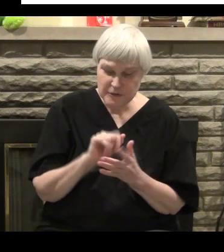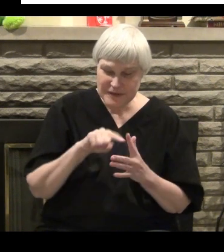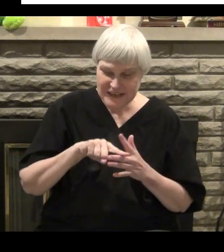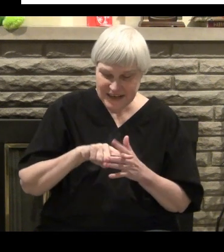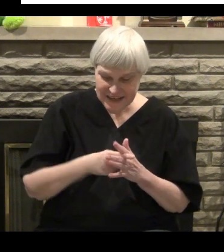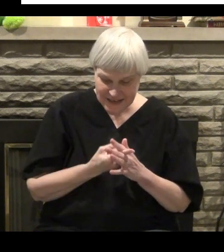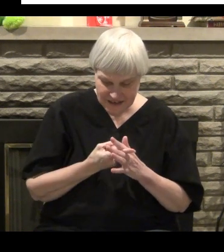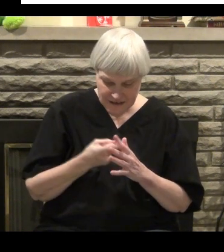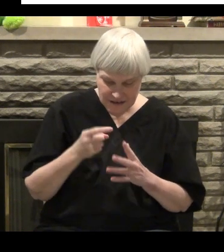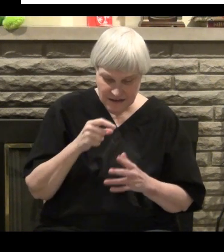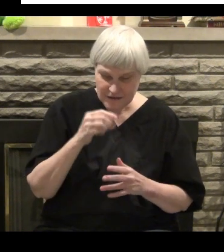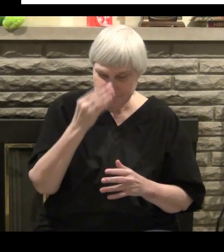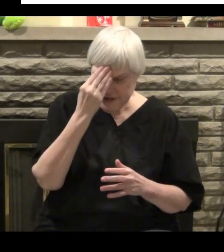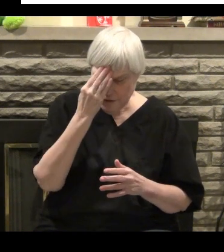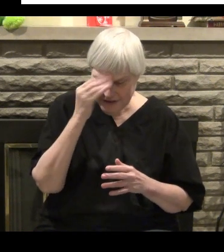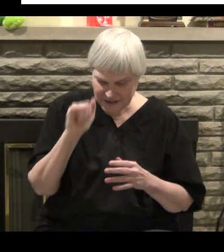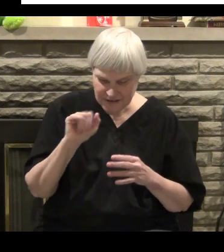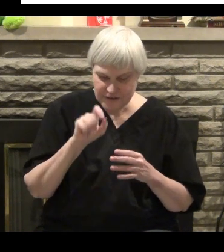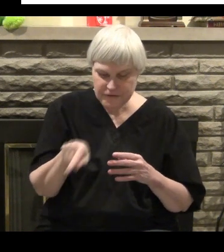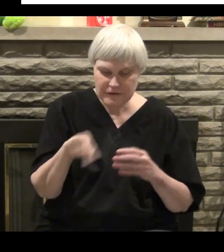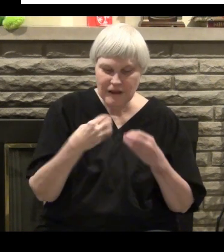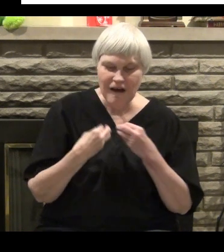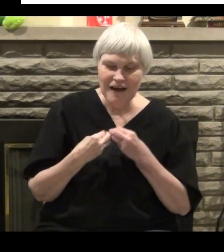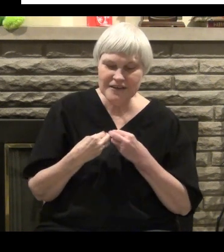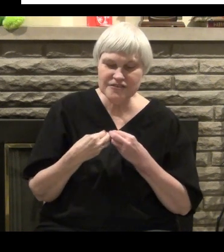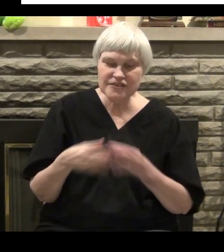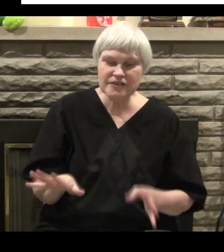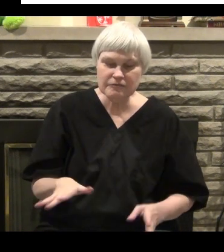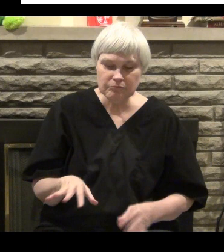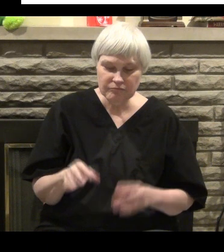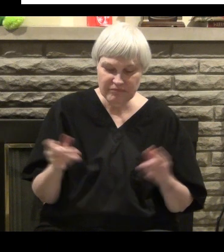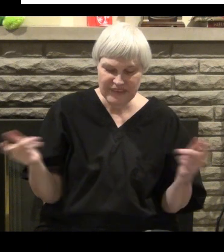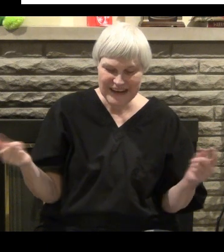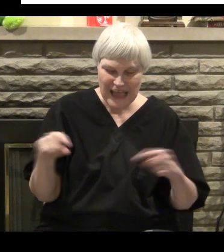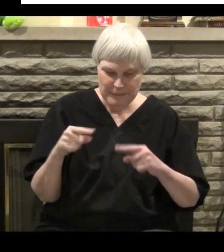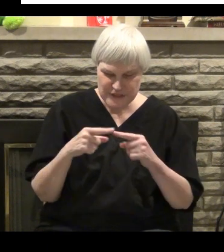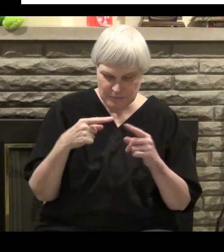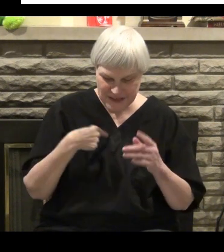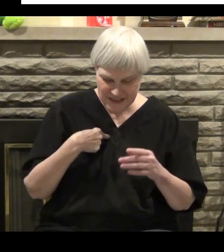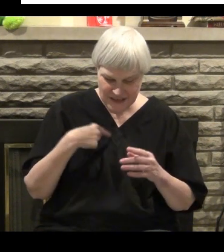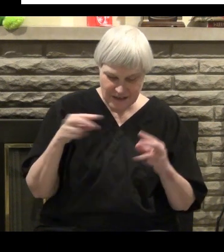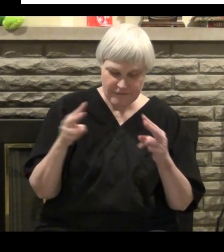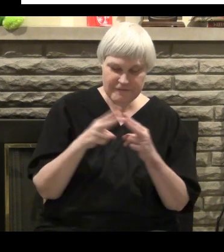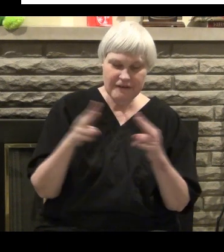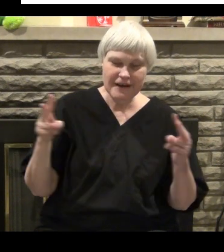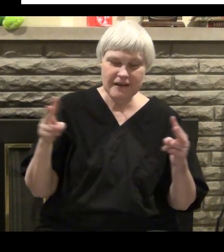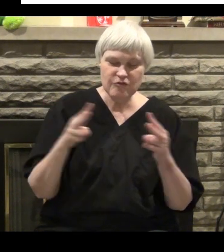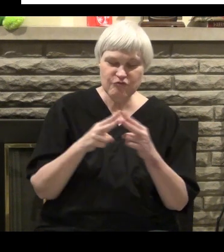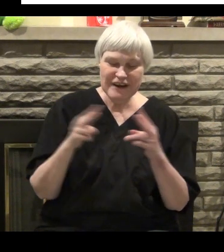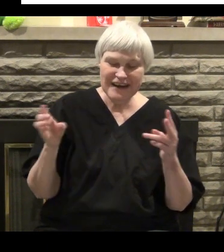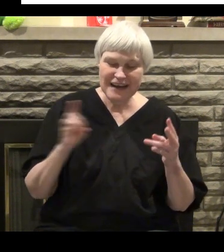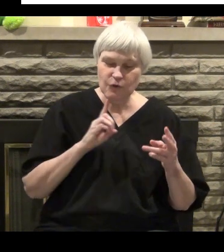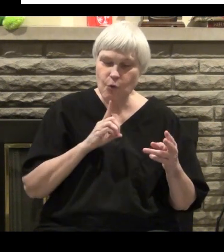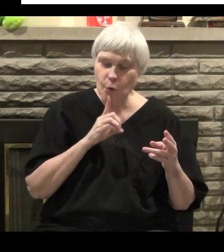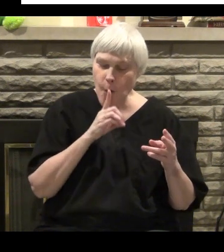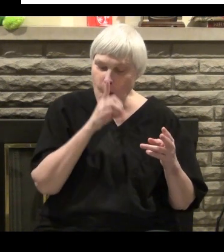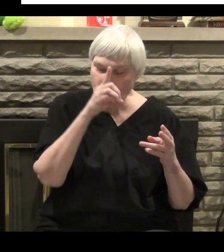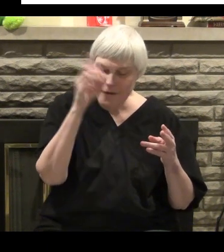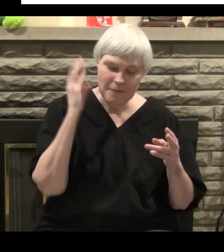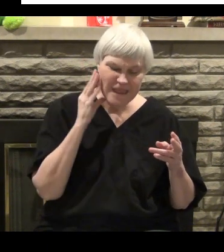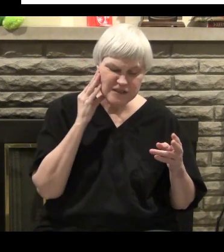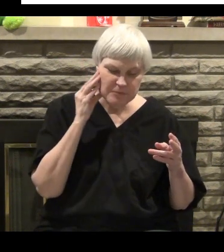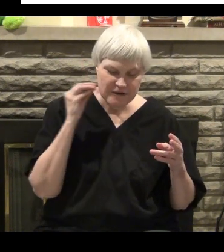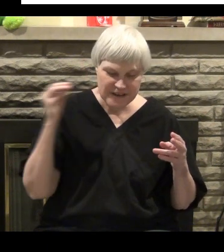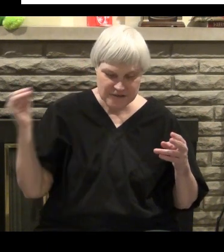about it a lot, that you have to realize you're lost before you can be saved. And that's what happened to me. And I'll tell you, it was